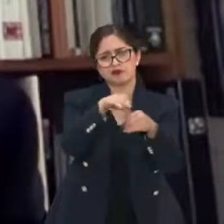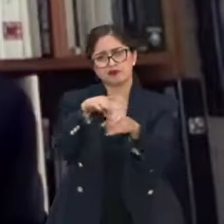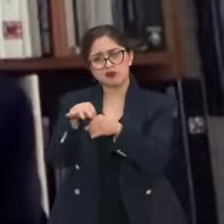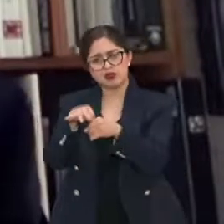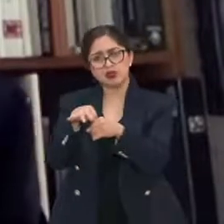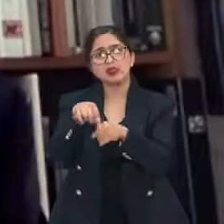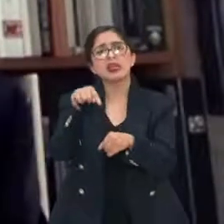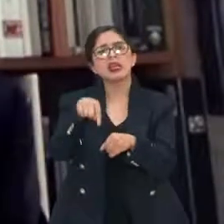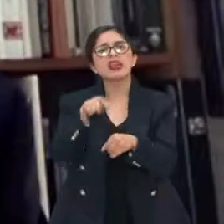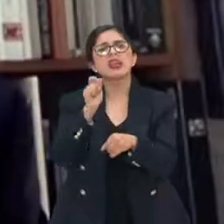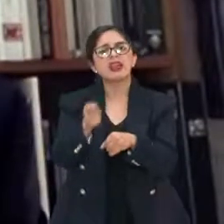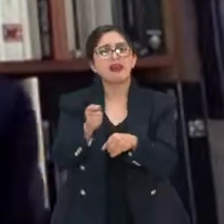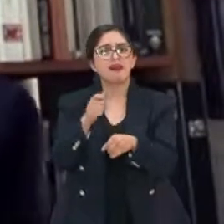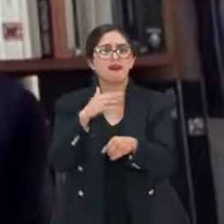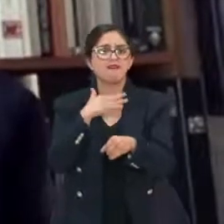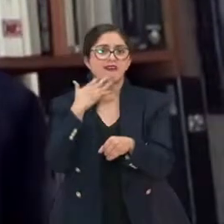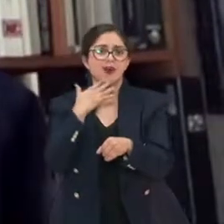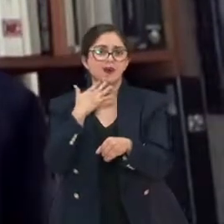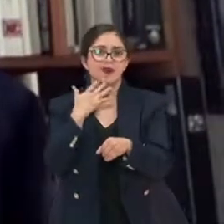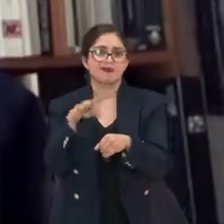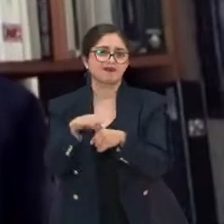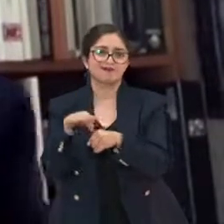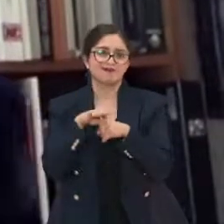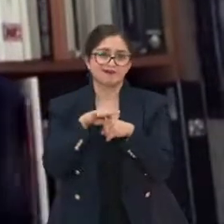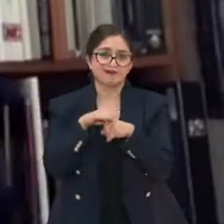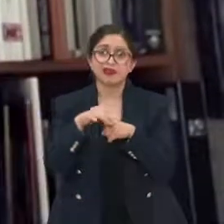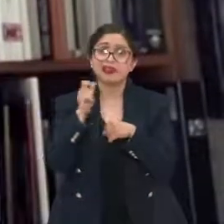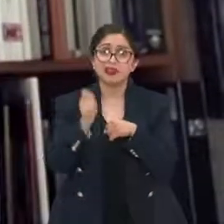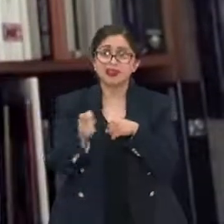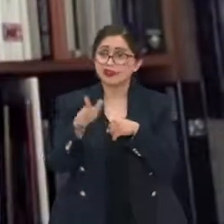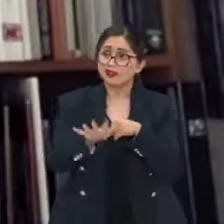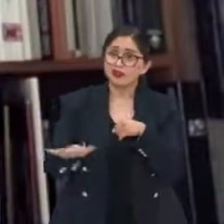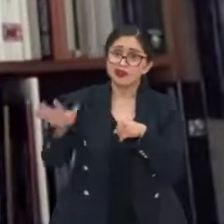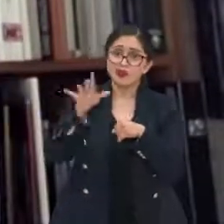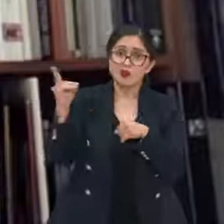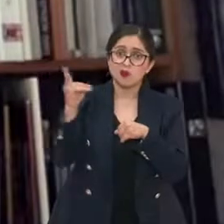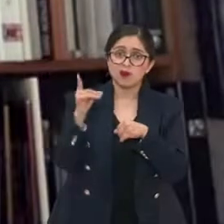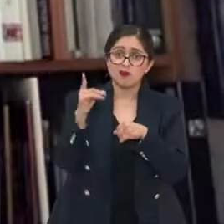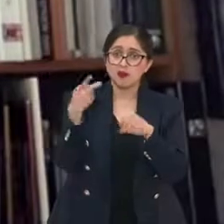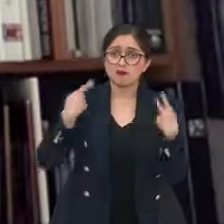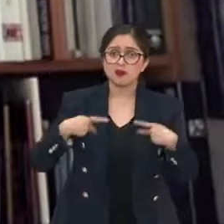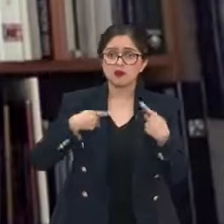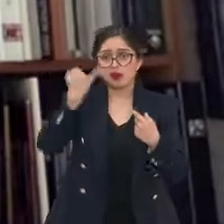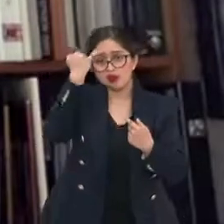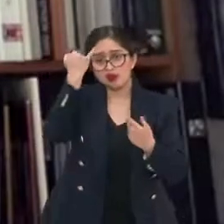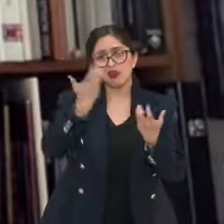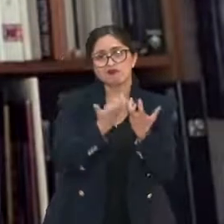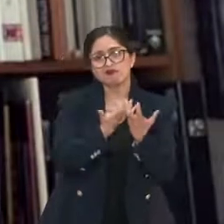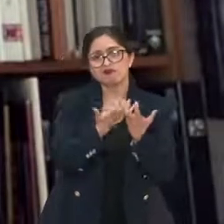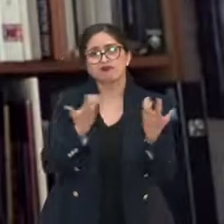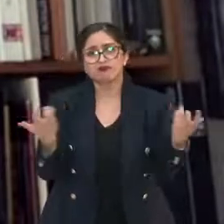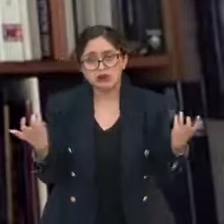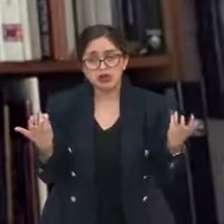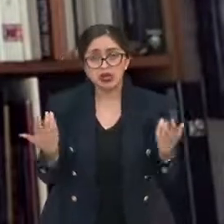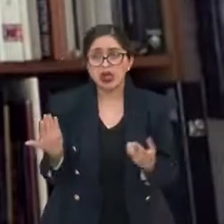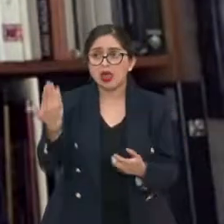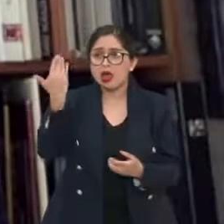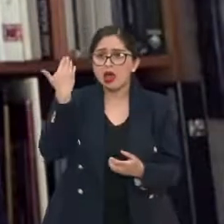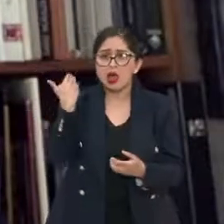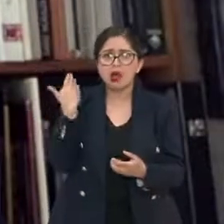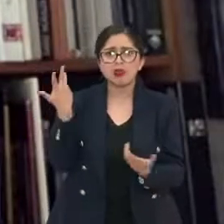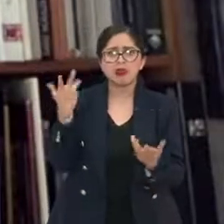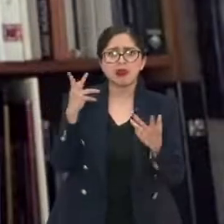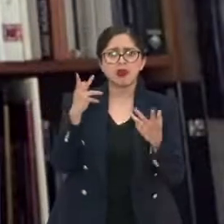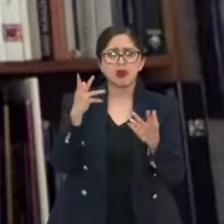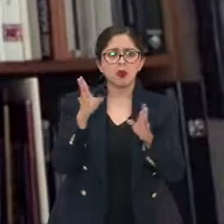of 2019, the electoral fraud polarized the country, and during 18